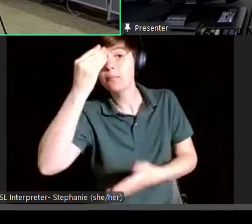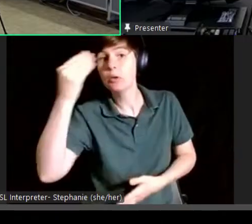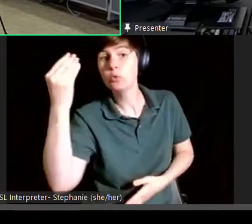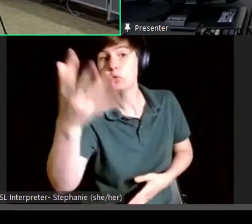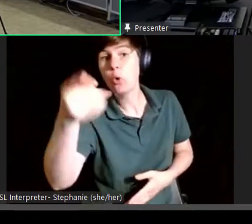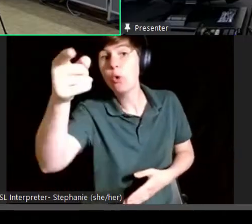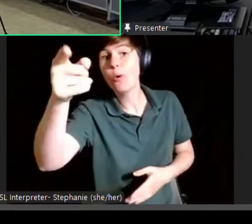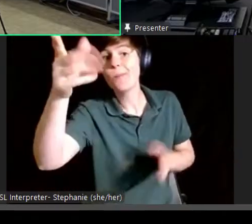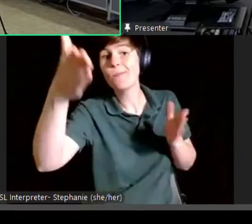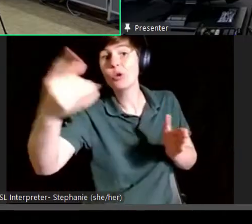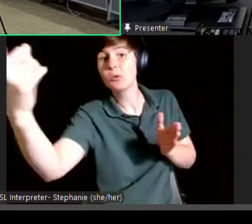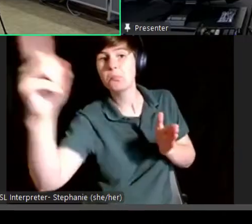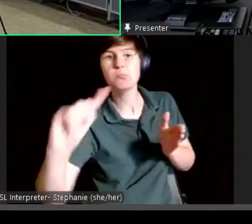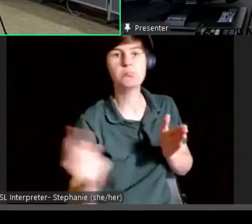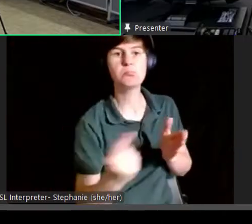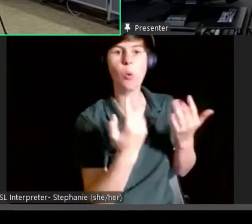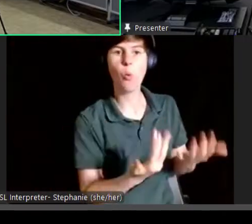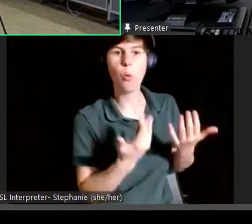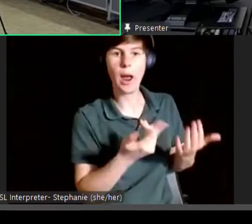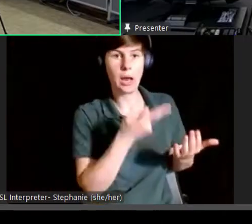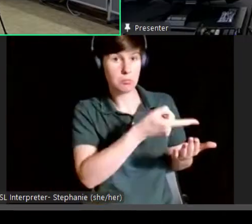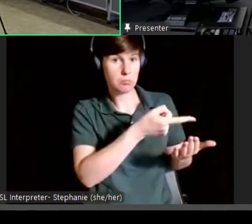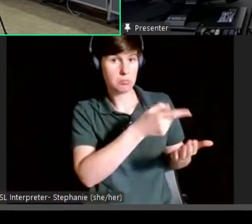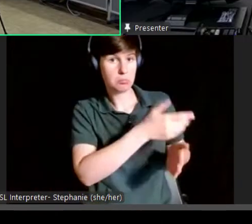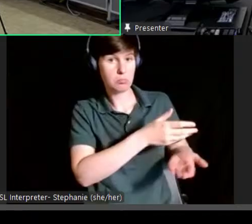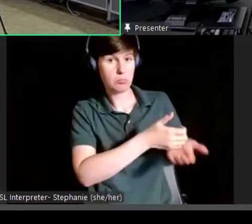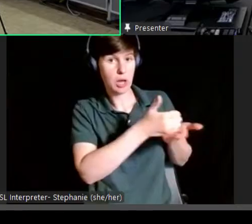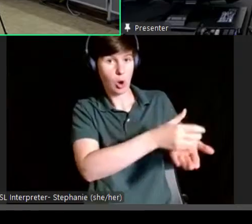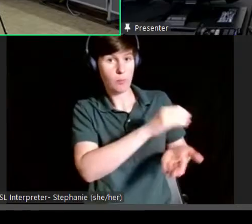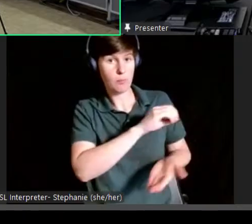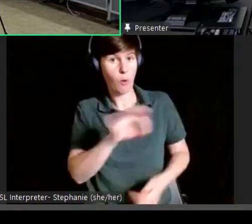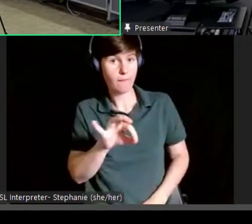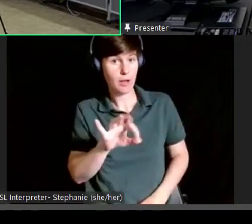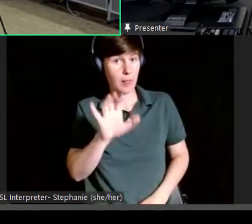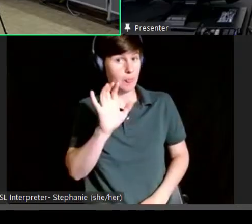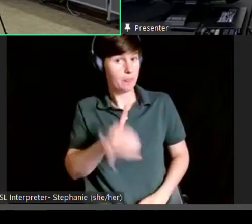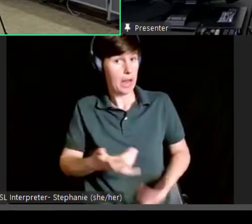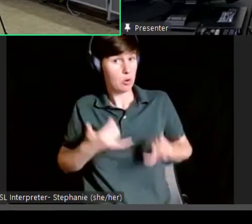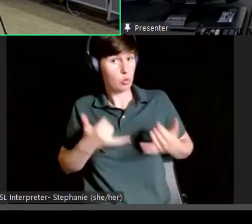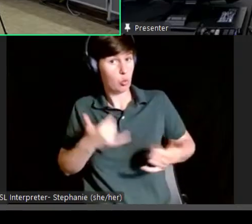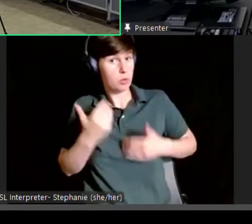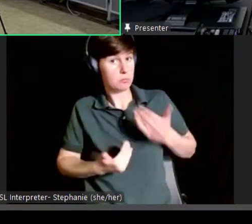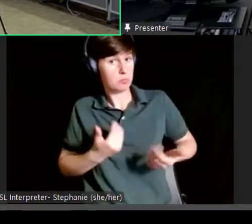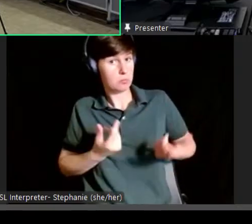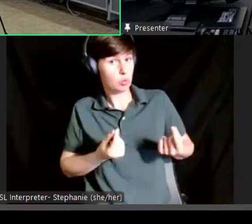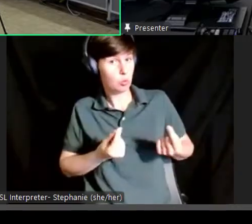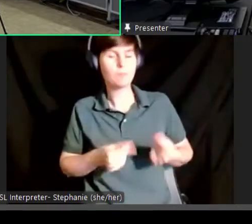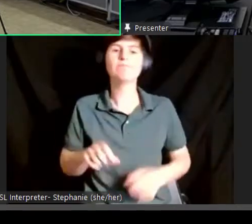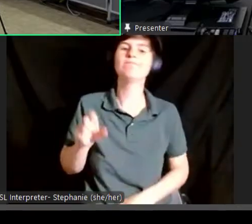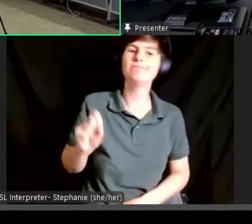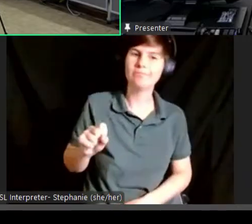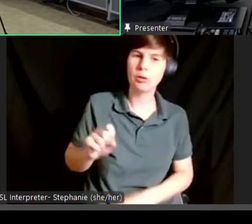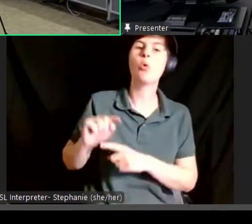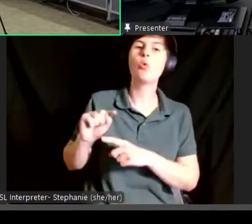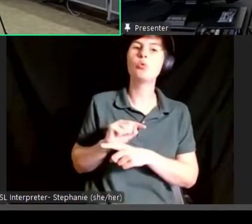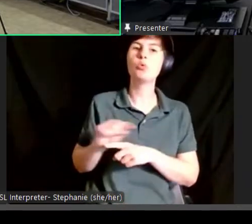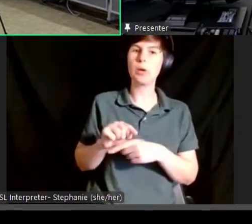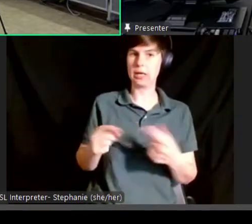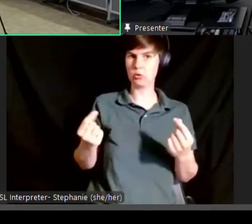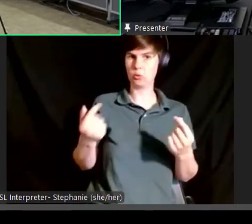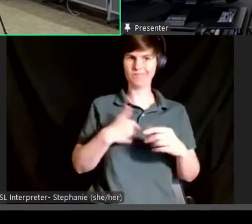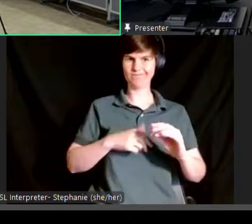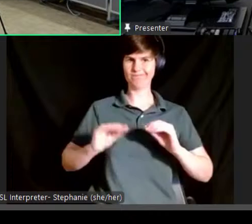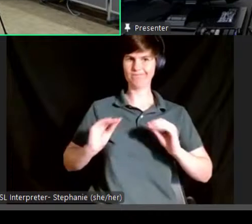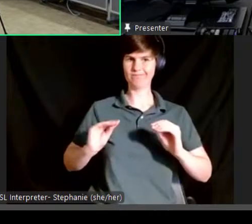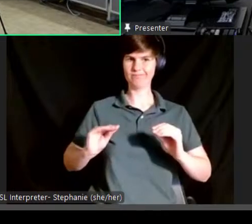arrive? Is that the current procedure? Yes. During training, they all get trained that when they